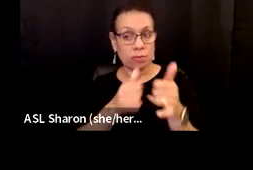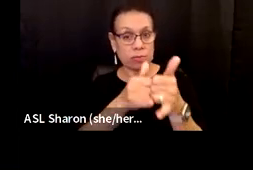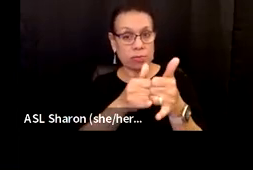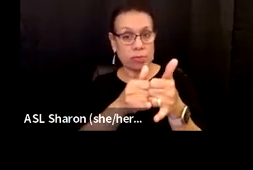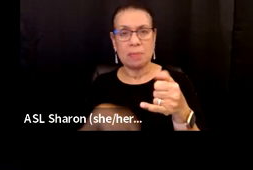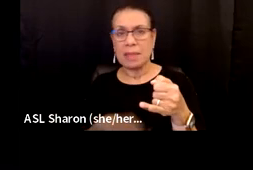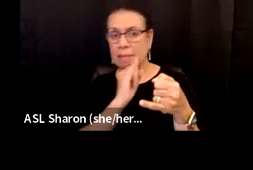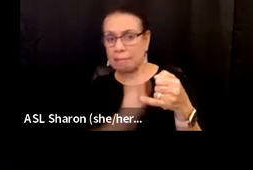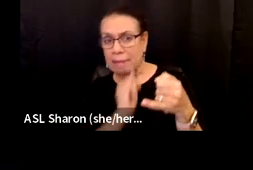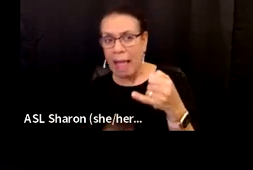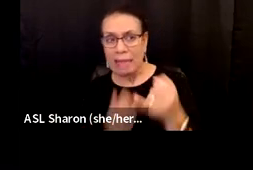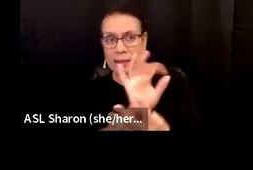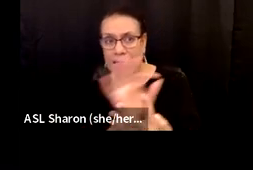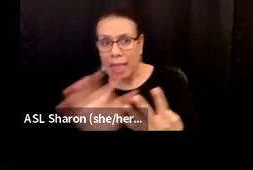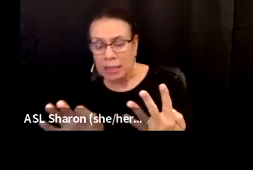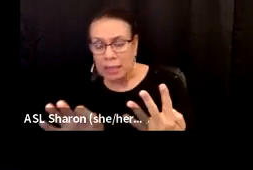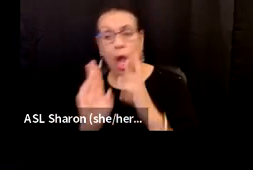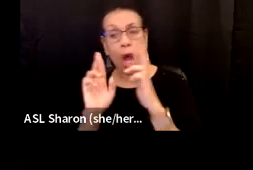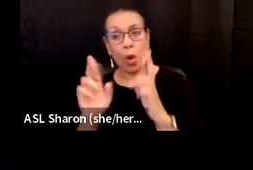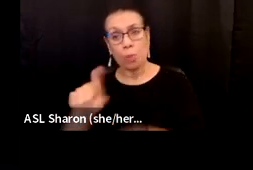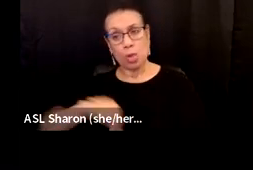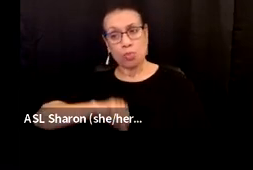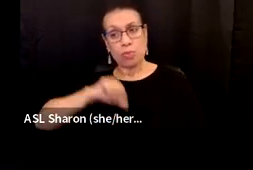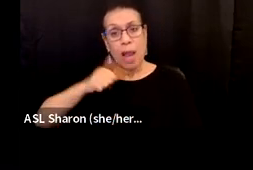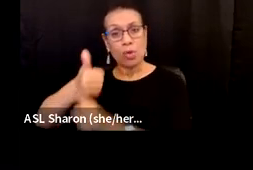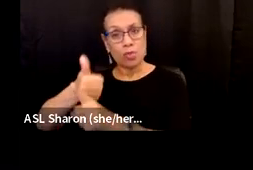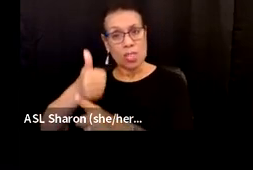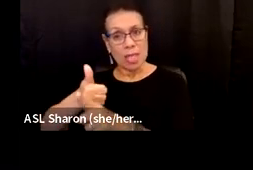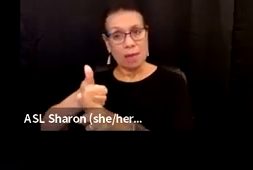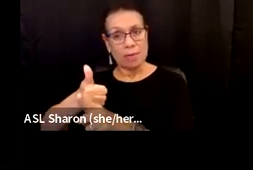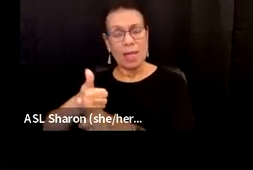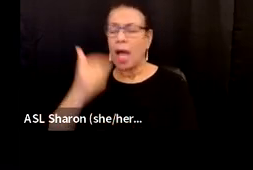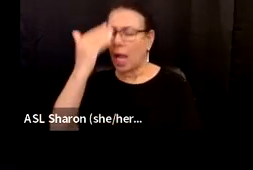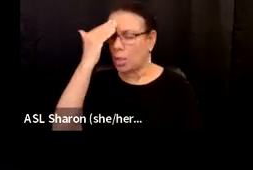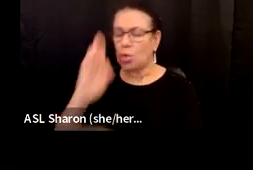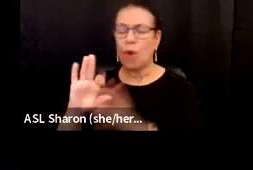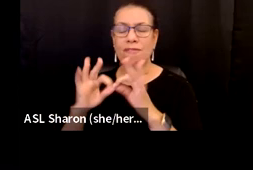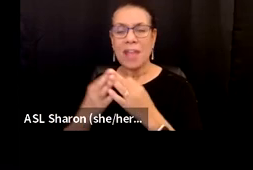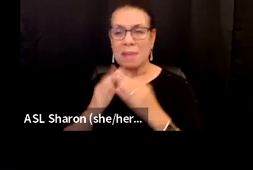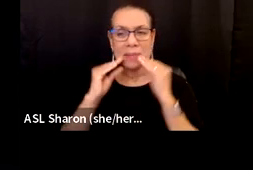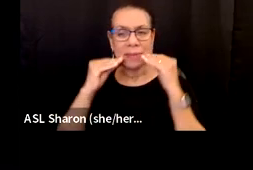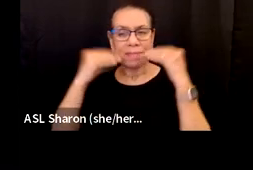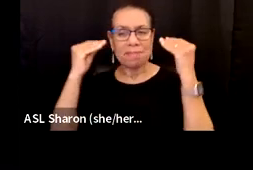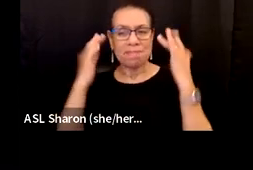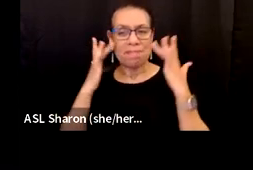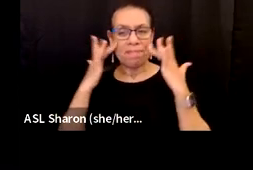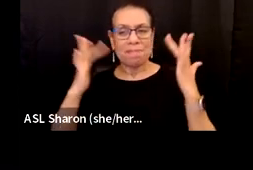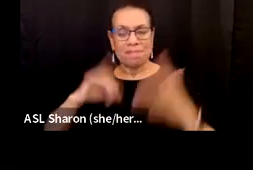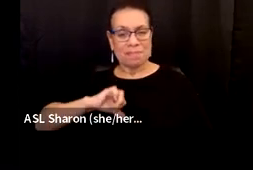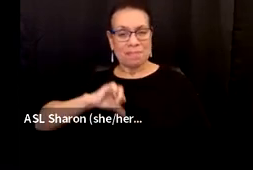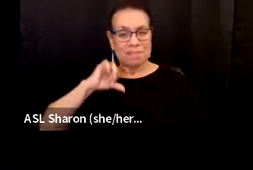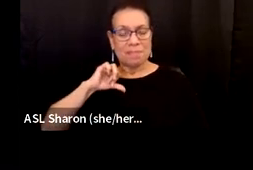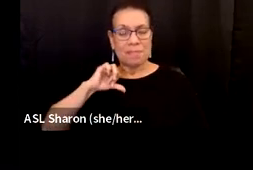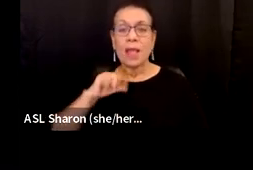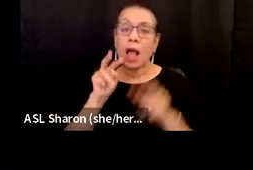an accomplishment i hope you are as proud as yourselves as i am of you and i know your families must be too i too look forward to